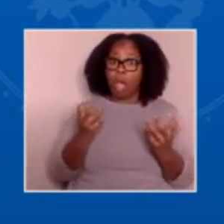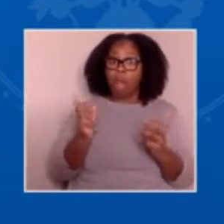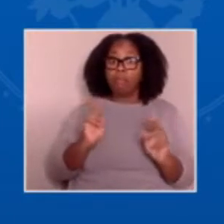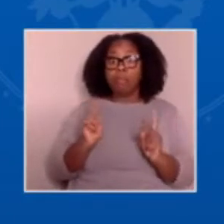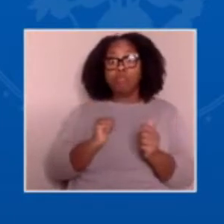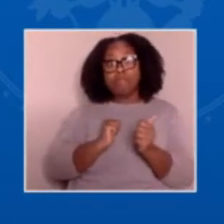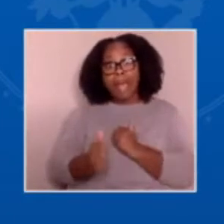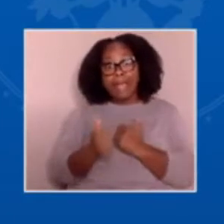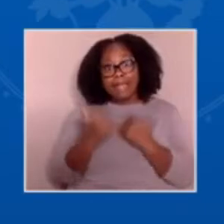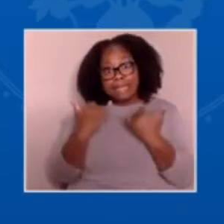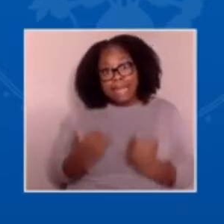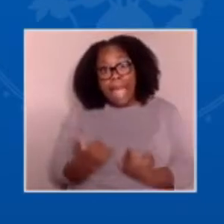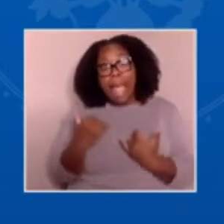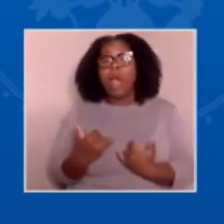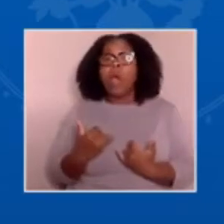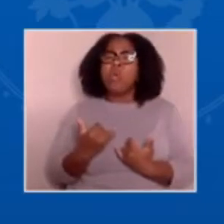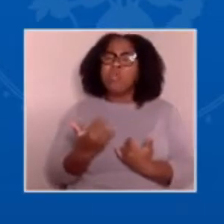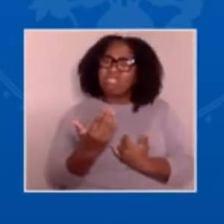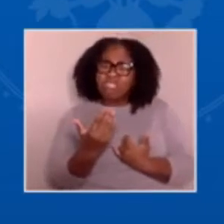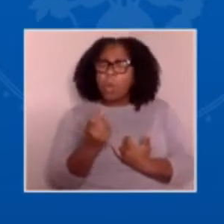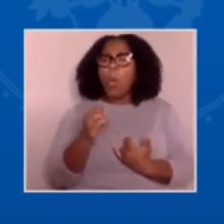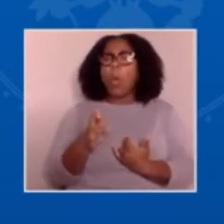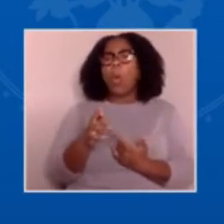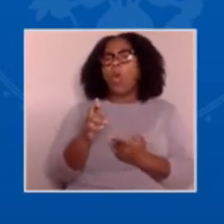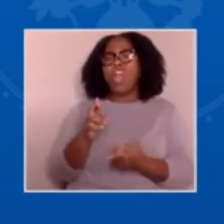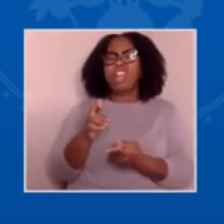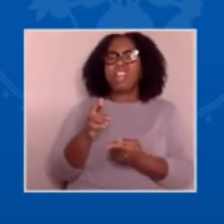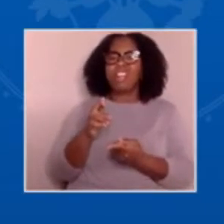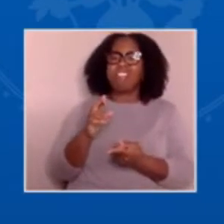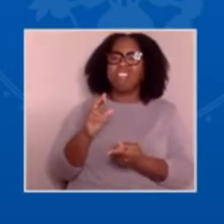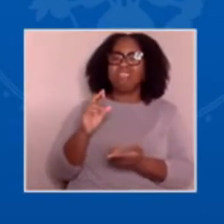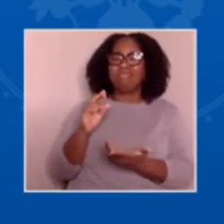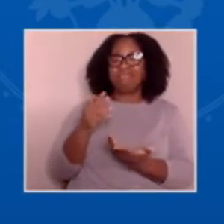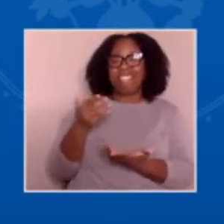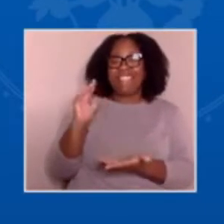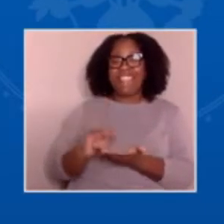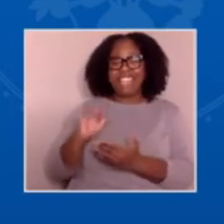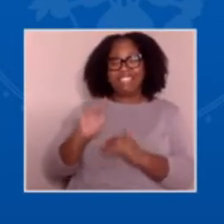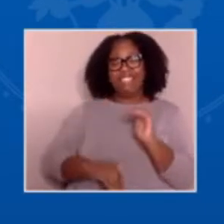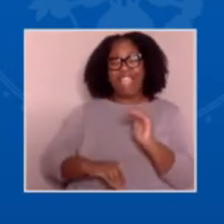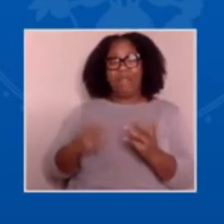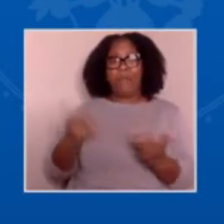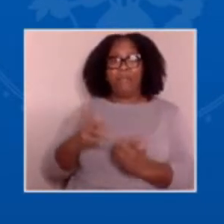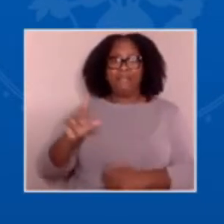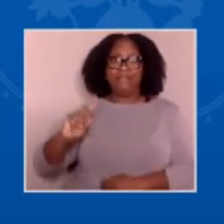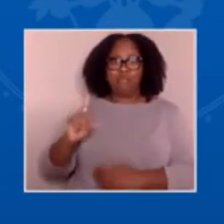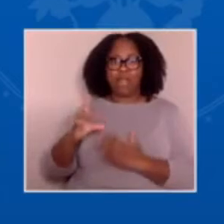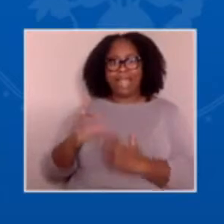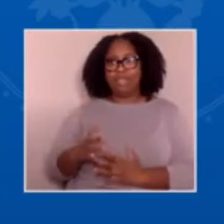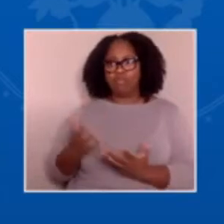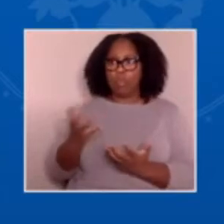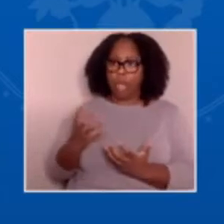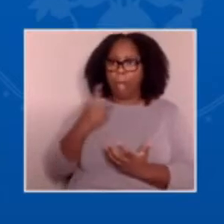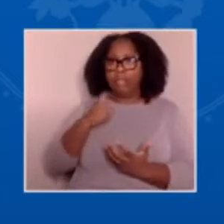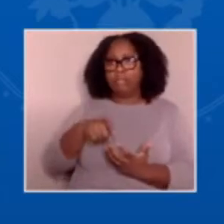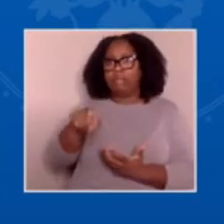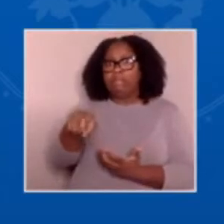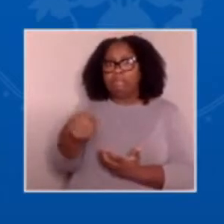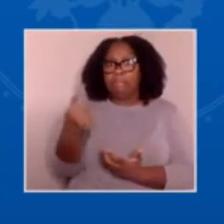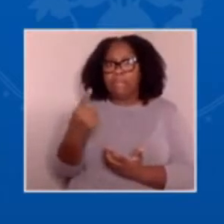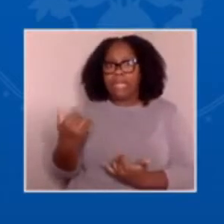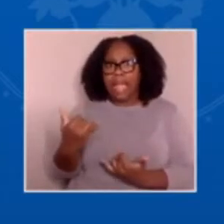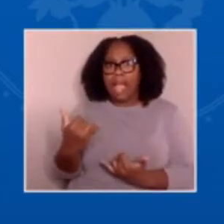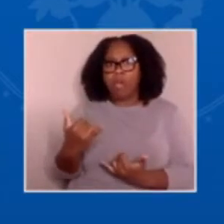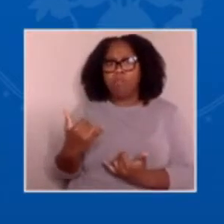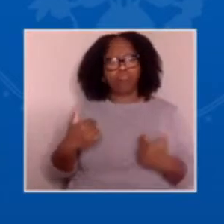talk us about that and would he be okay with something less than what Democrat leaders want because he needs something now I'll take the I'll take